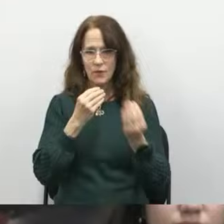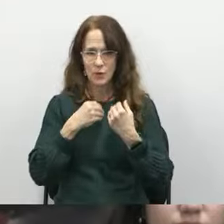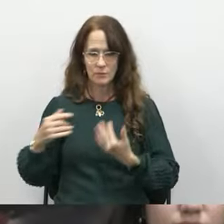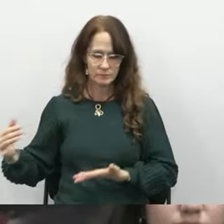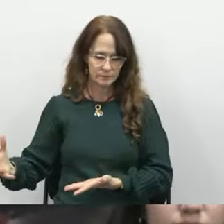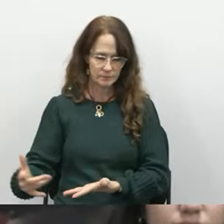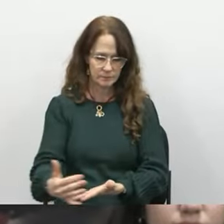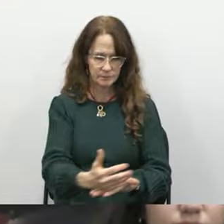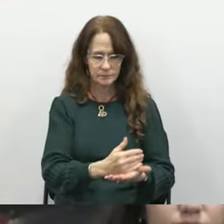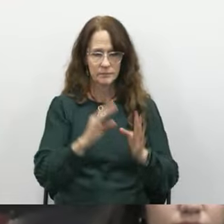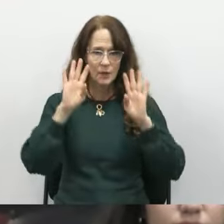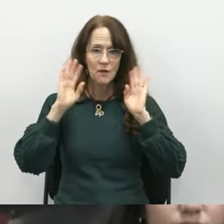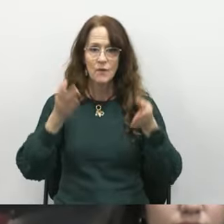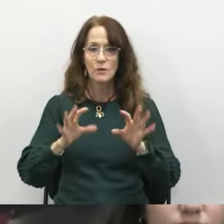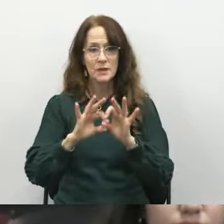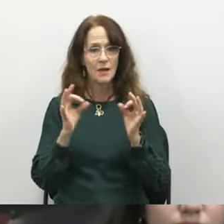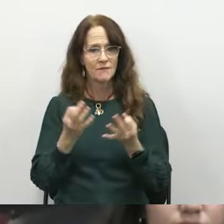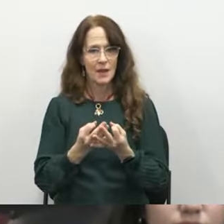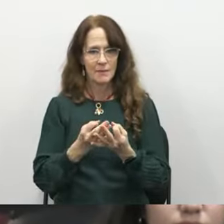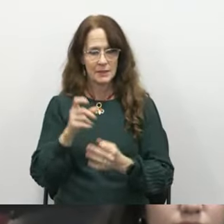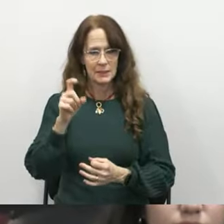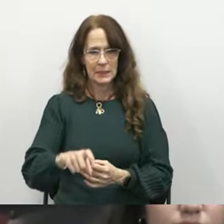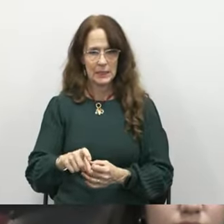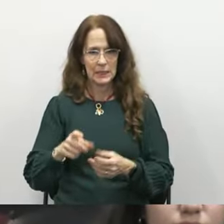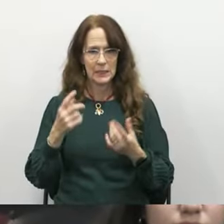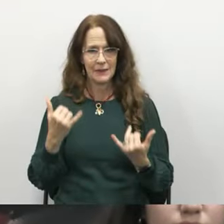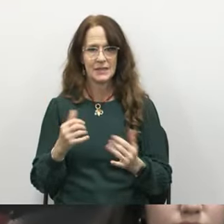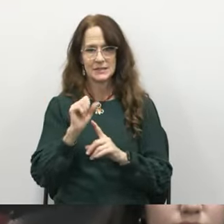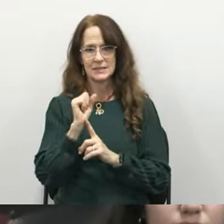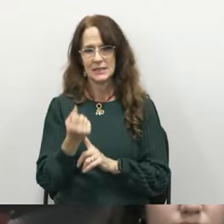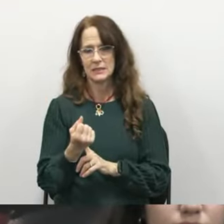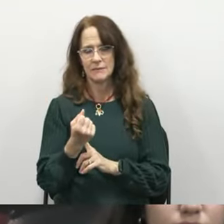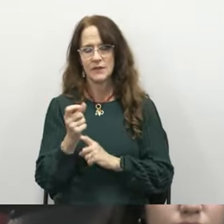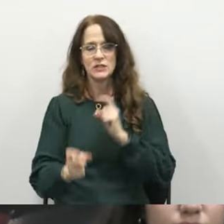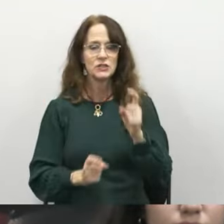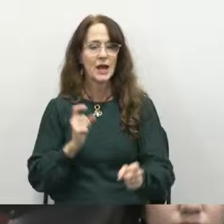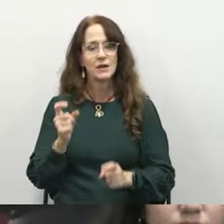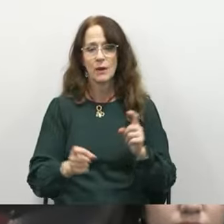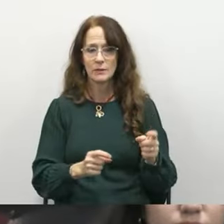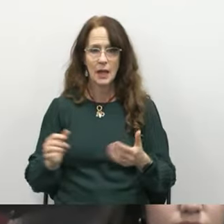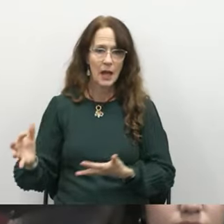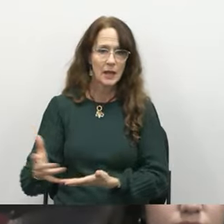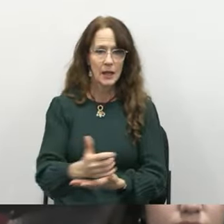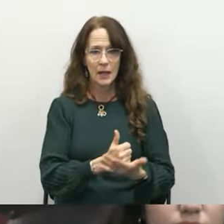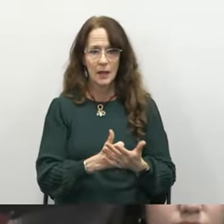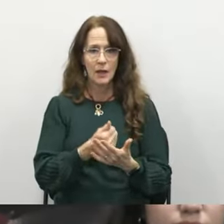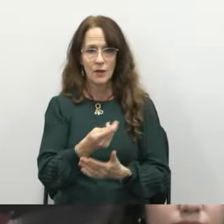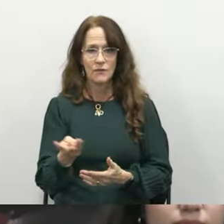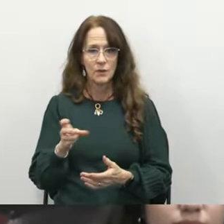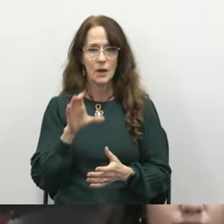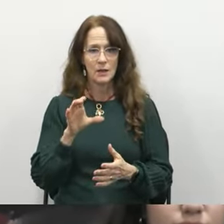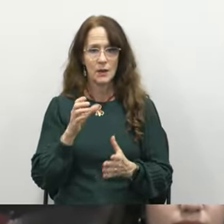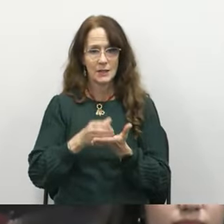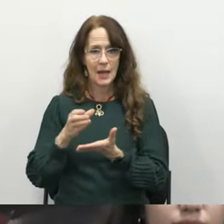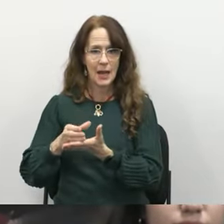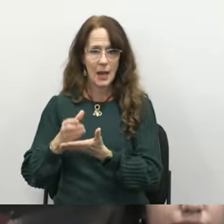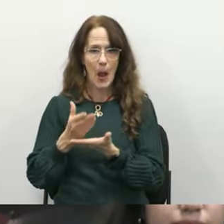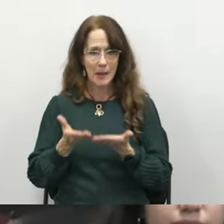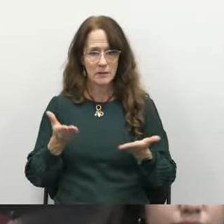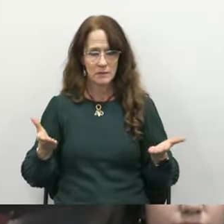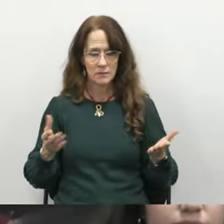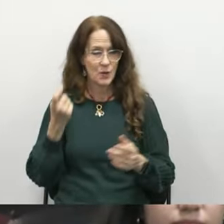families in need during this holiday season. Through the generosity of everyone on campus, we were able to collect a couple of hundred canned goods. More